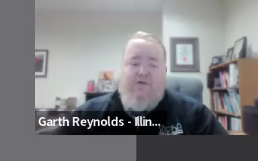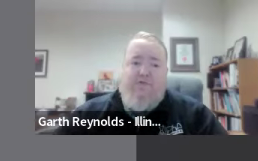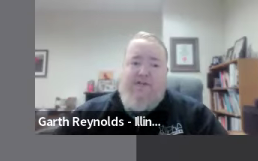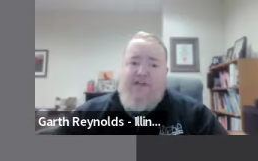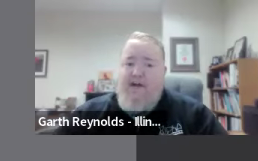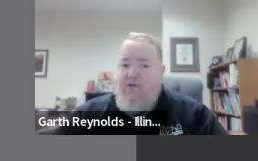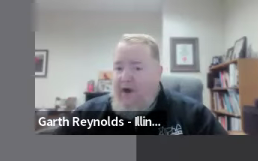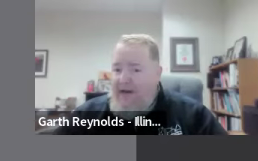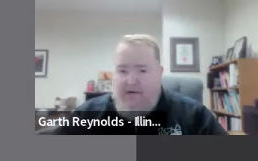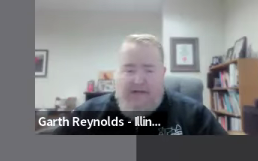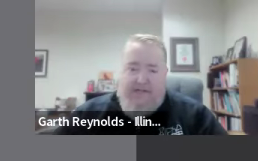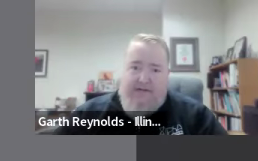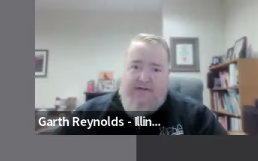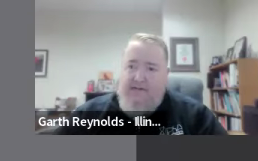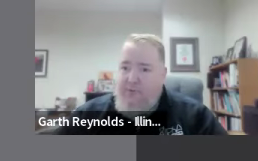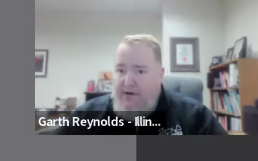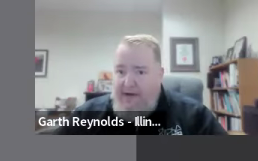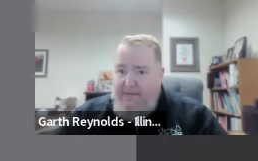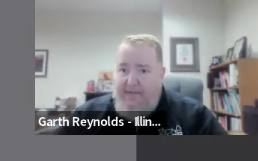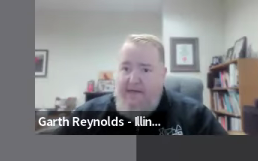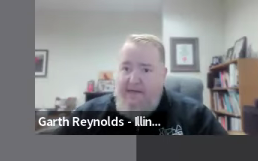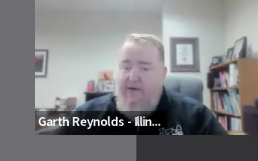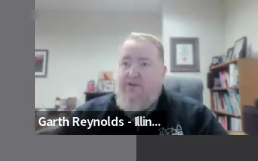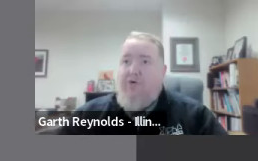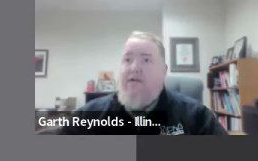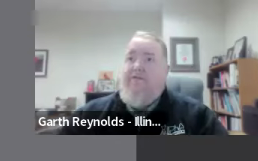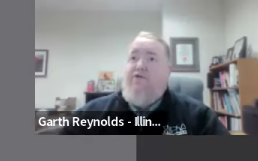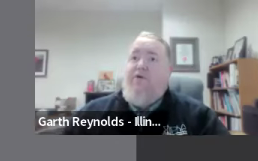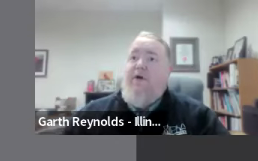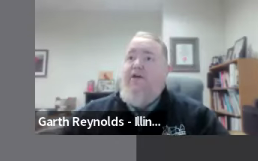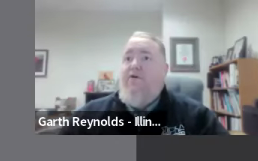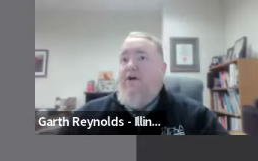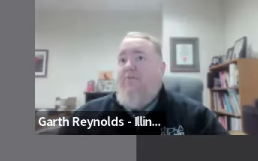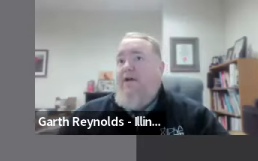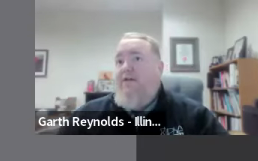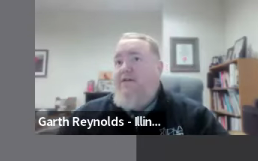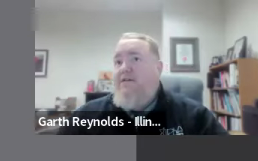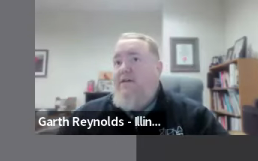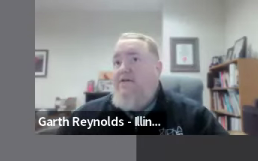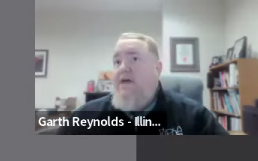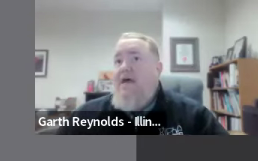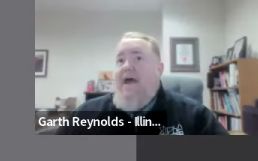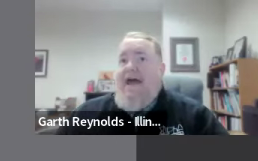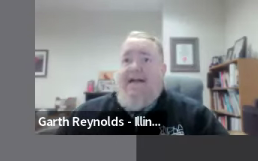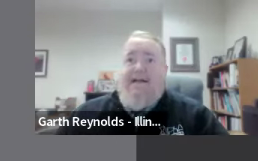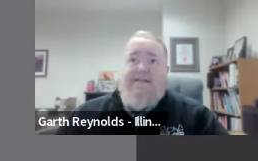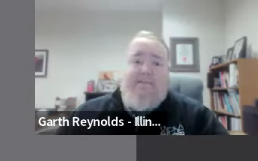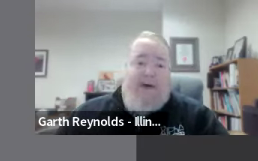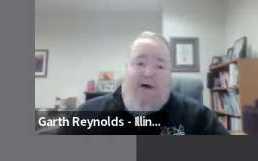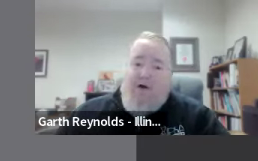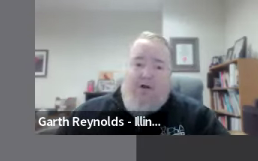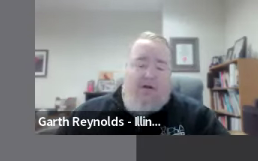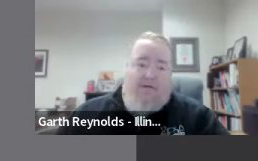And also reaching out and writing your legislators. Yes, we're going to have some of that here shortly of showing you how you can help write your legislators. And